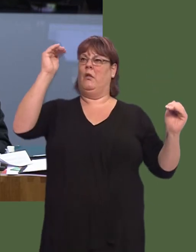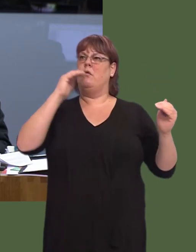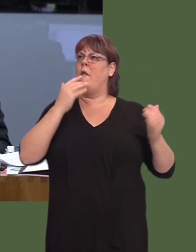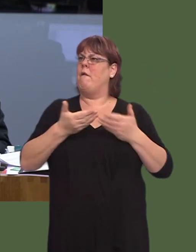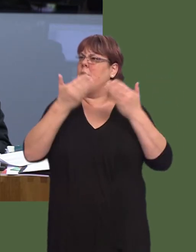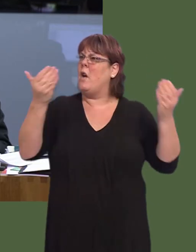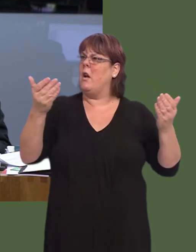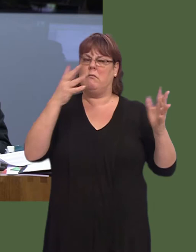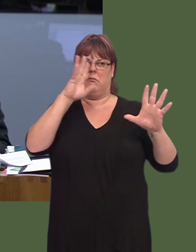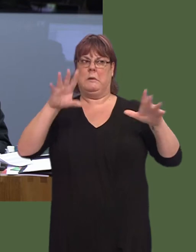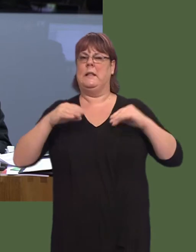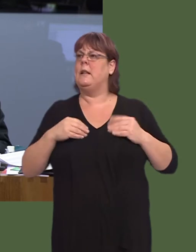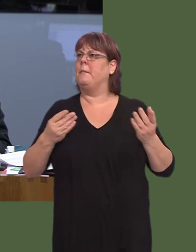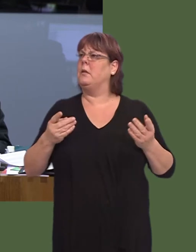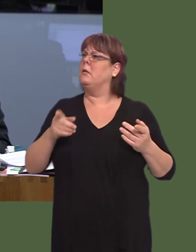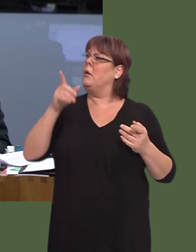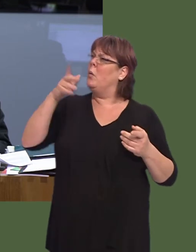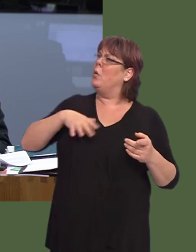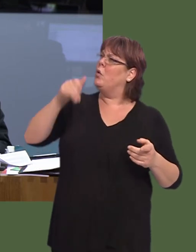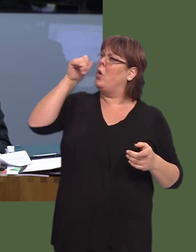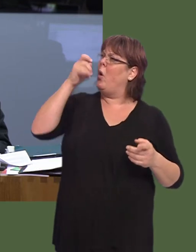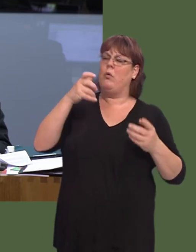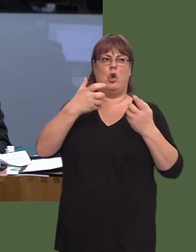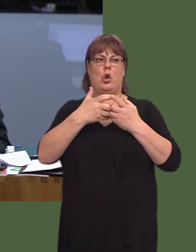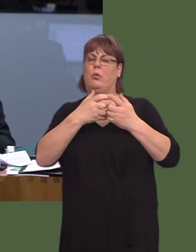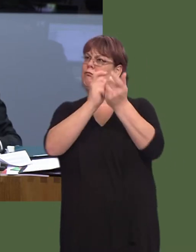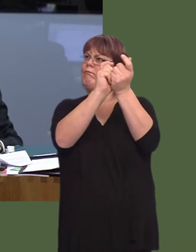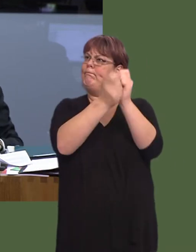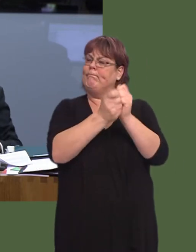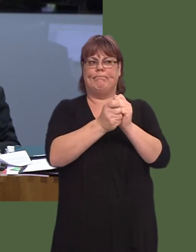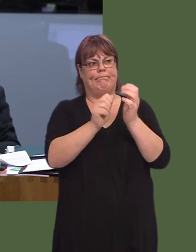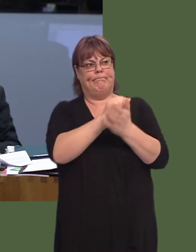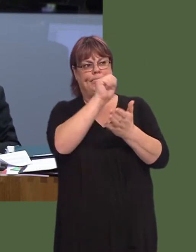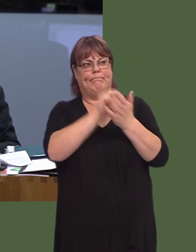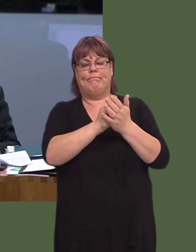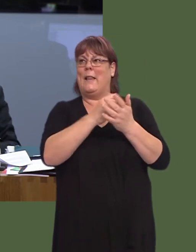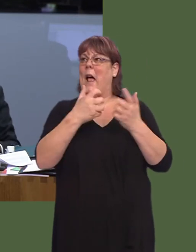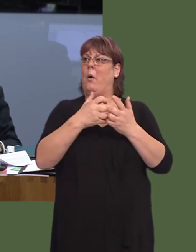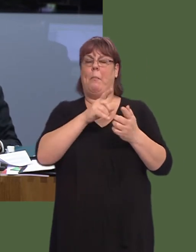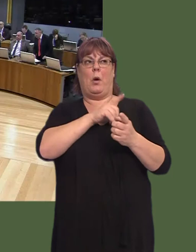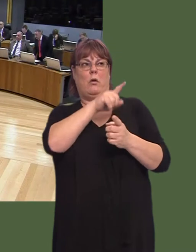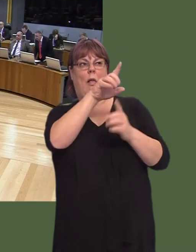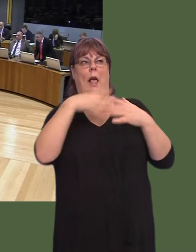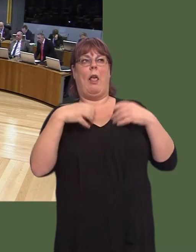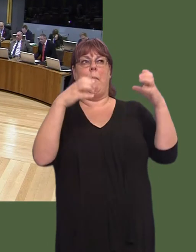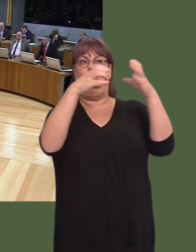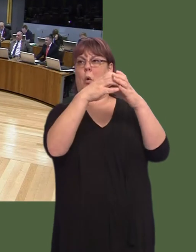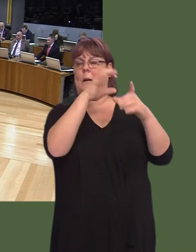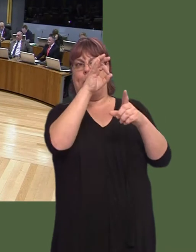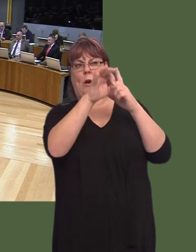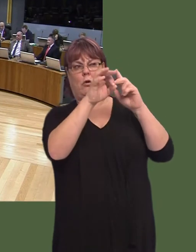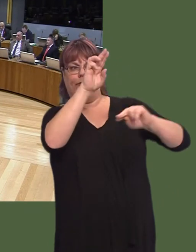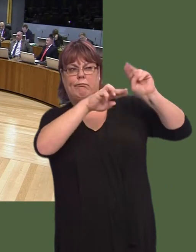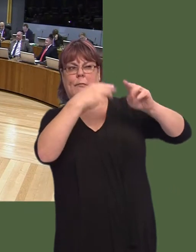I'm sure you would agree with me that that's unacceptable. What action are you taking to put this situation right, given that this health board is in special measures? Well, of